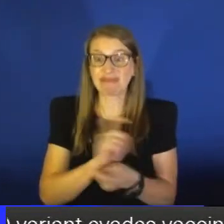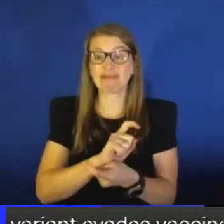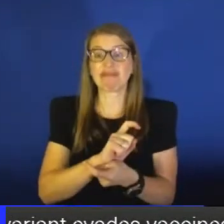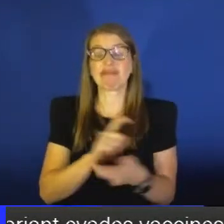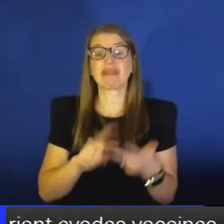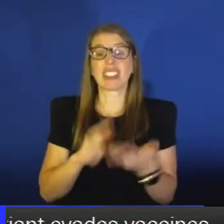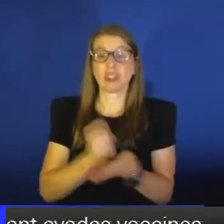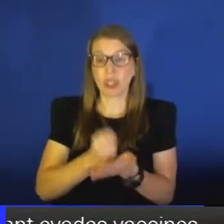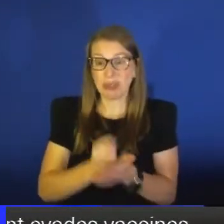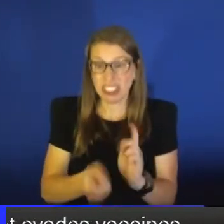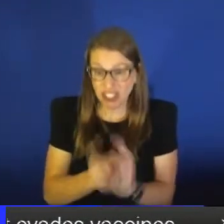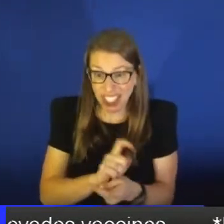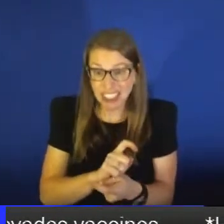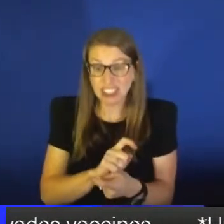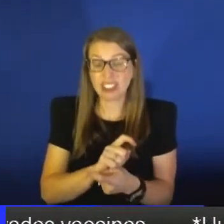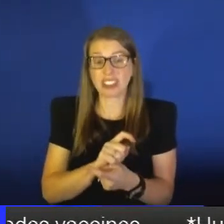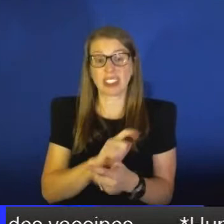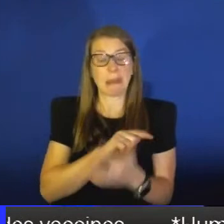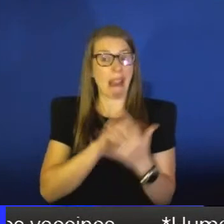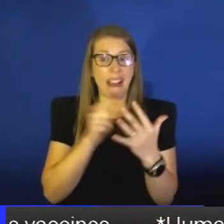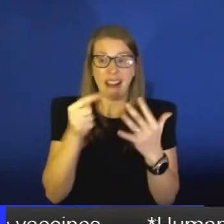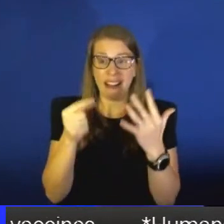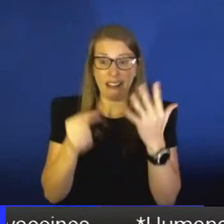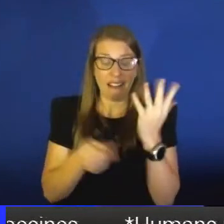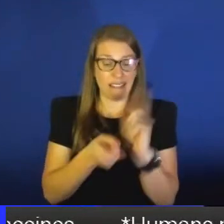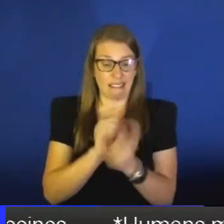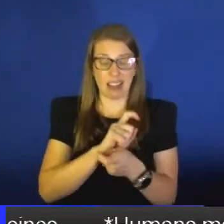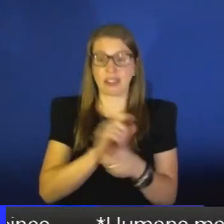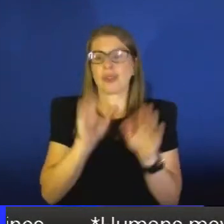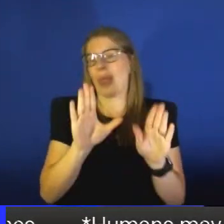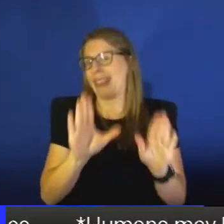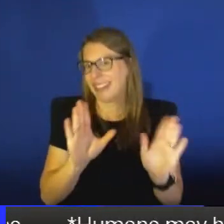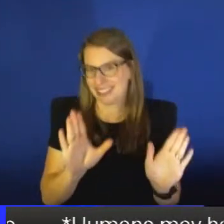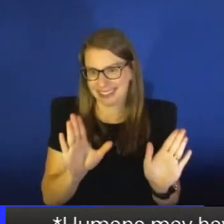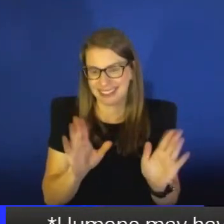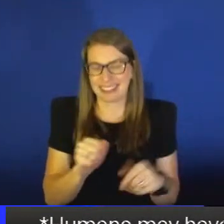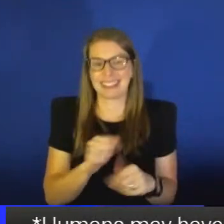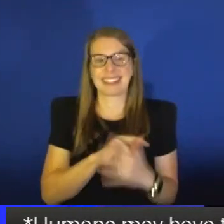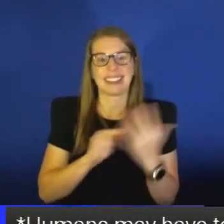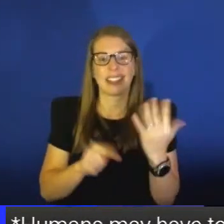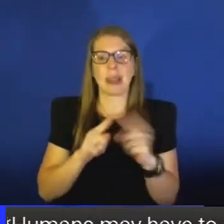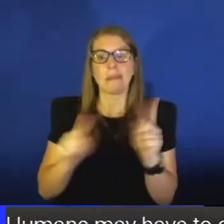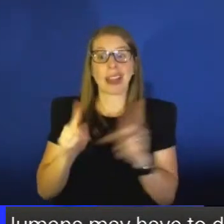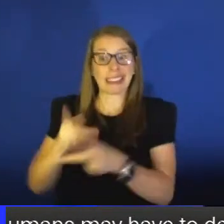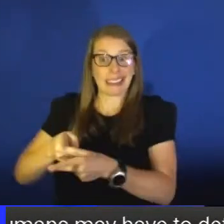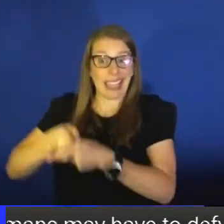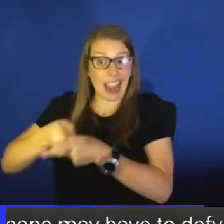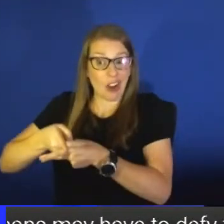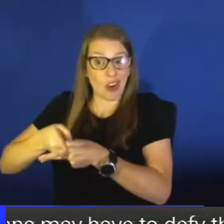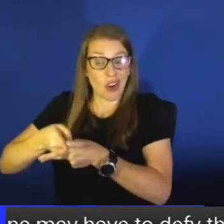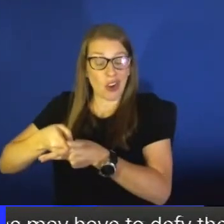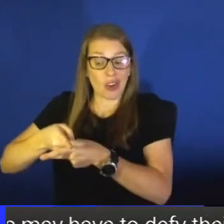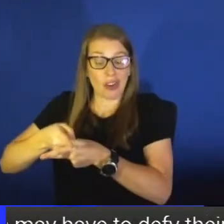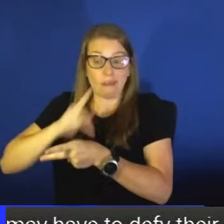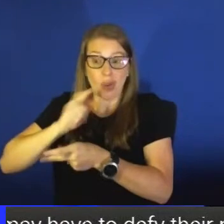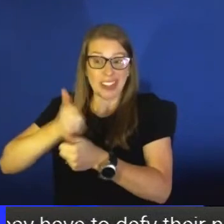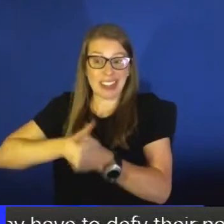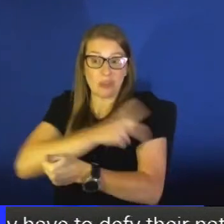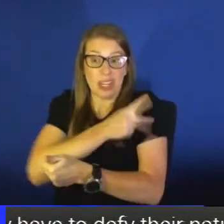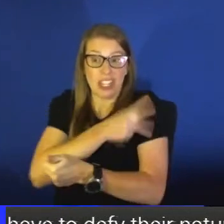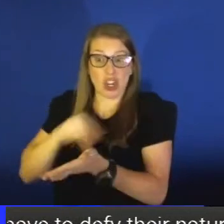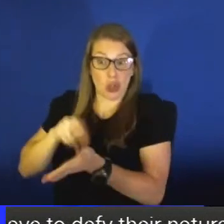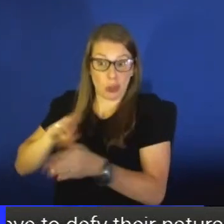have changed. A number of things have changed, and that's all great. But the care of the patient that the nurse